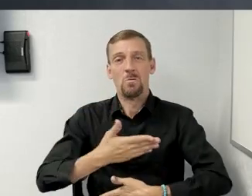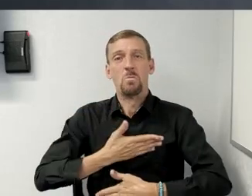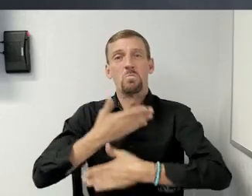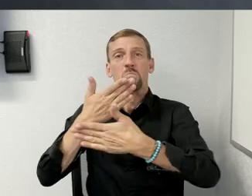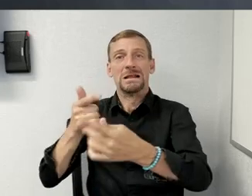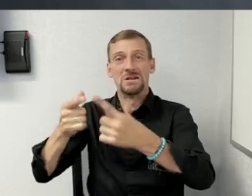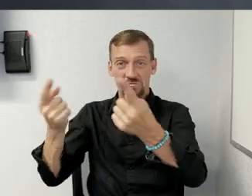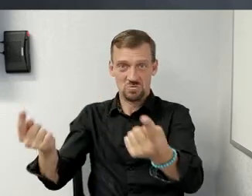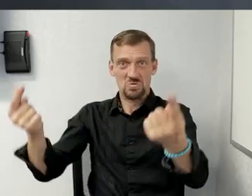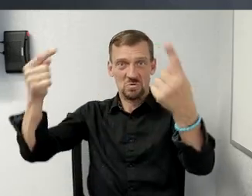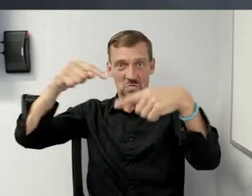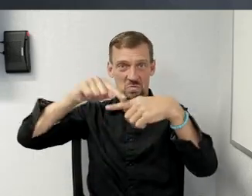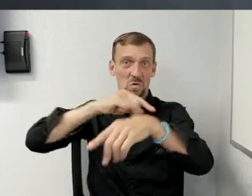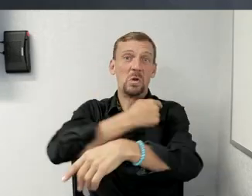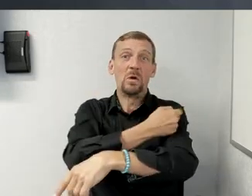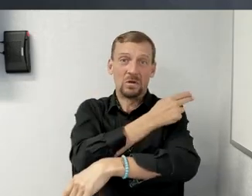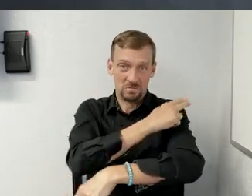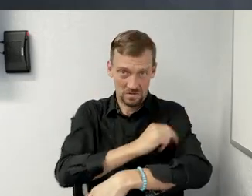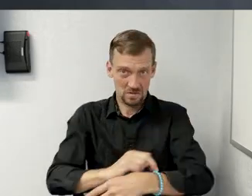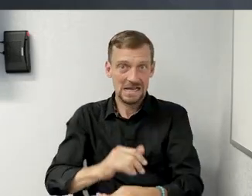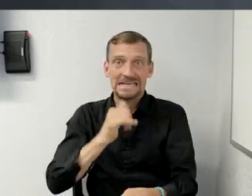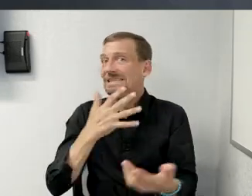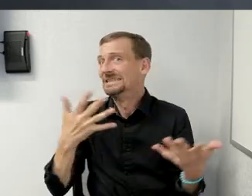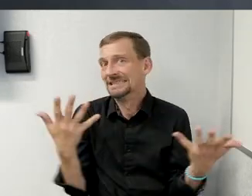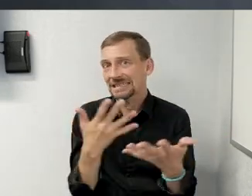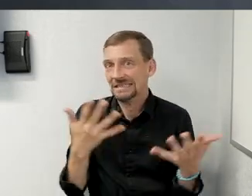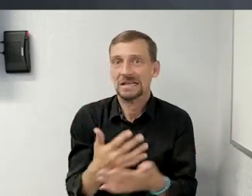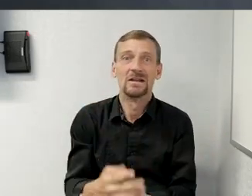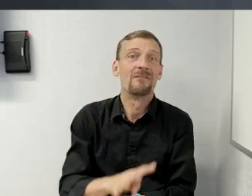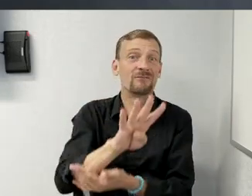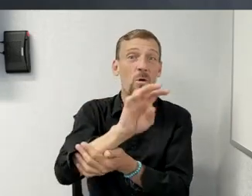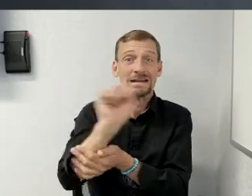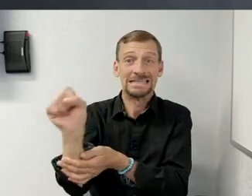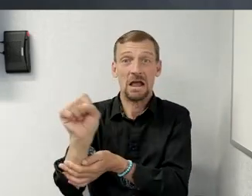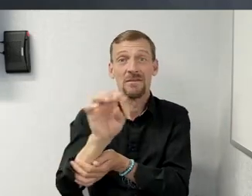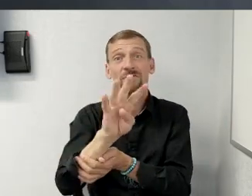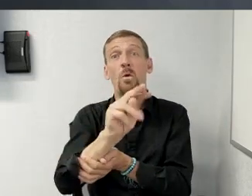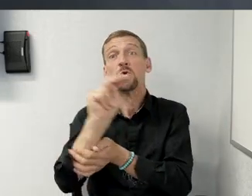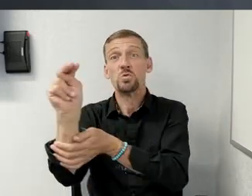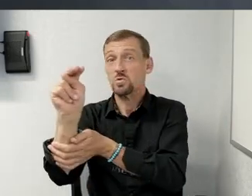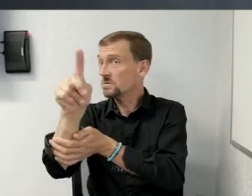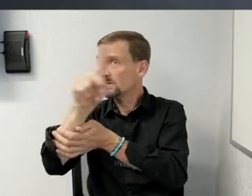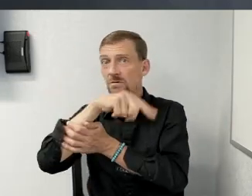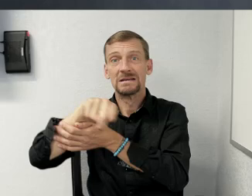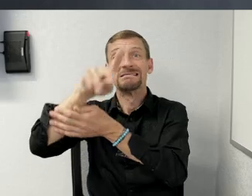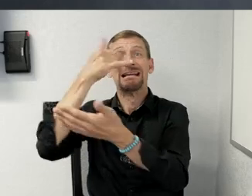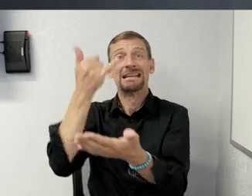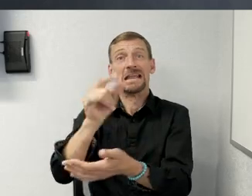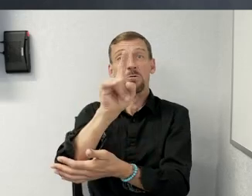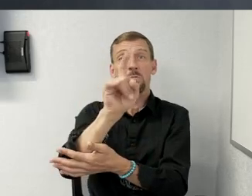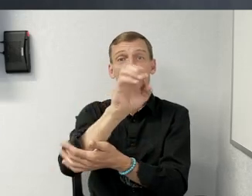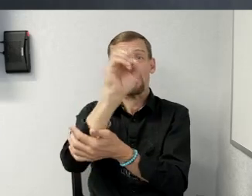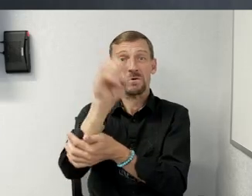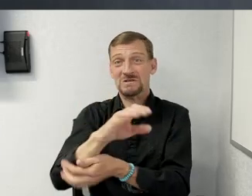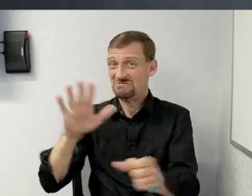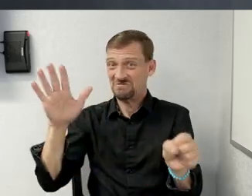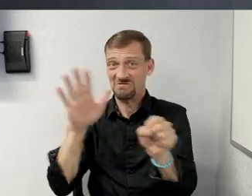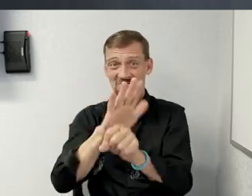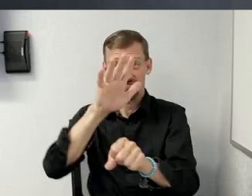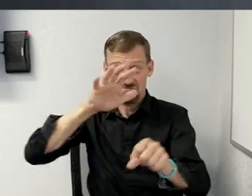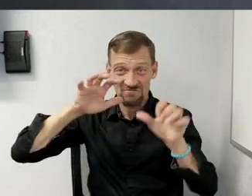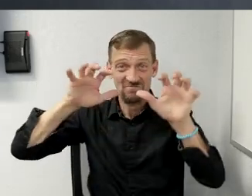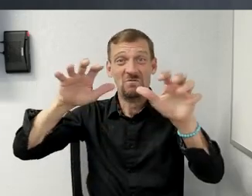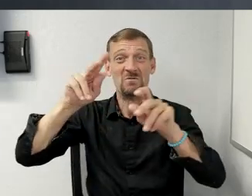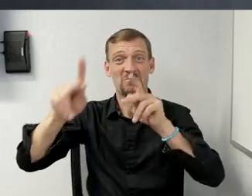in. Several of our units, like 4 South, 4 North, they're actually at 100% occupancy right now, again, without